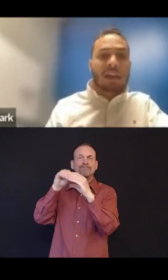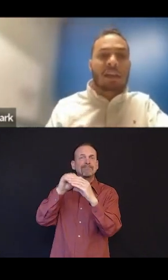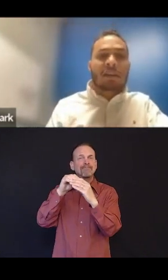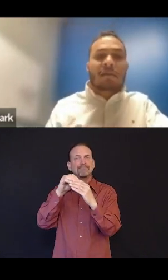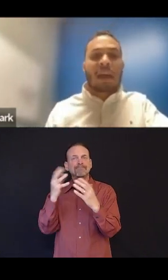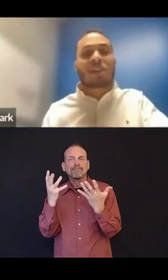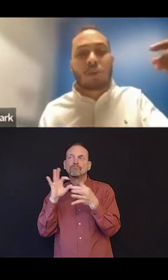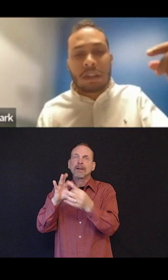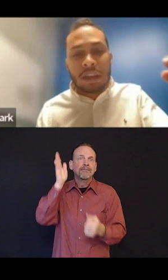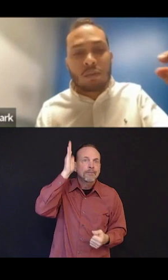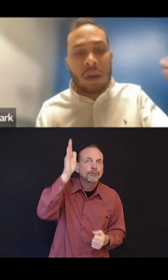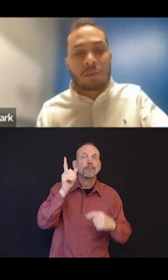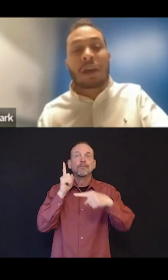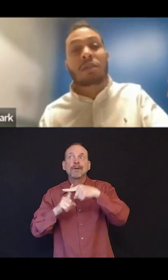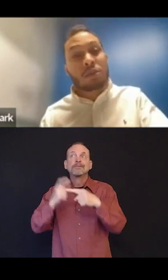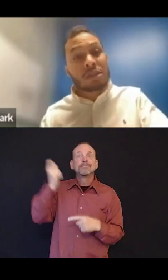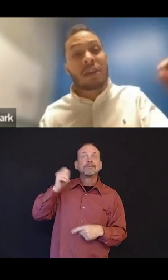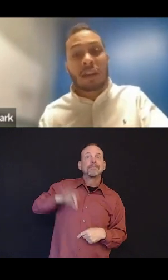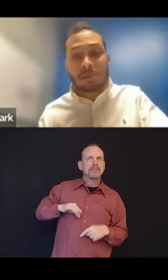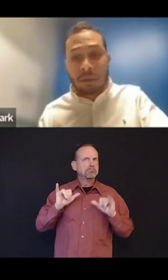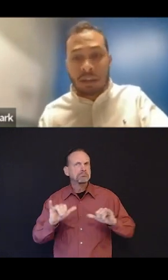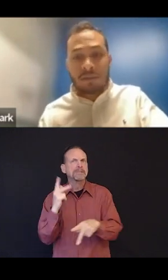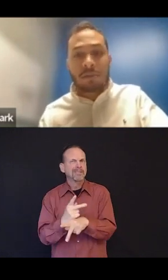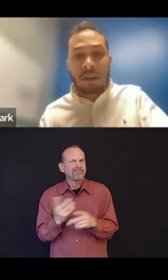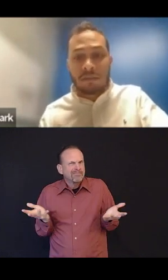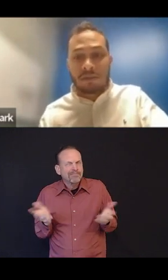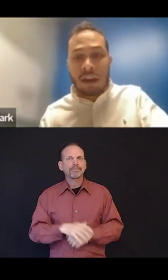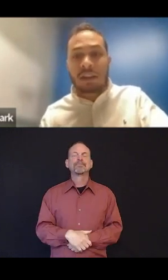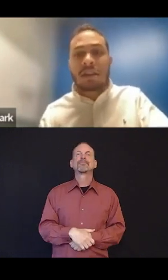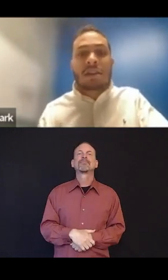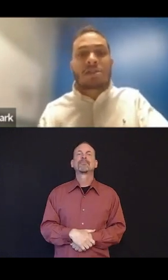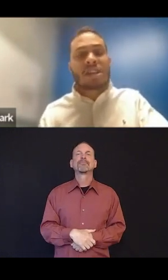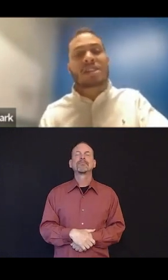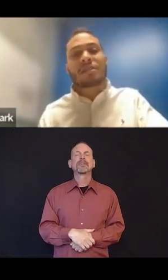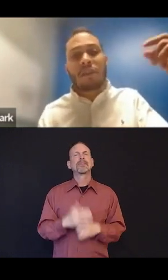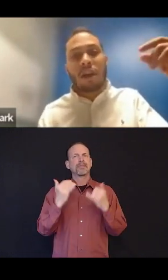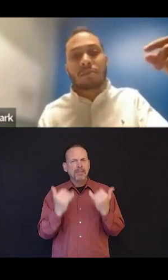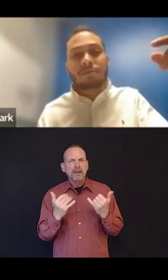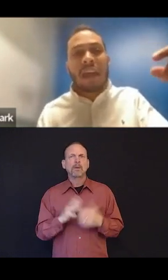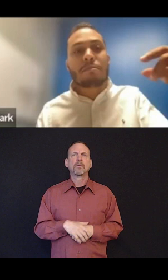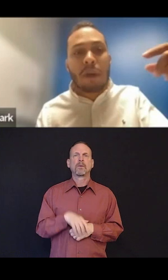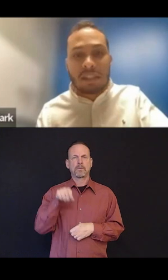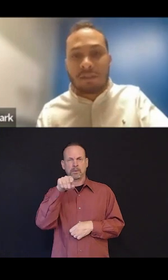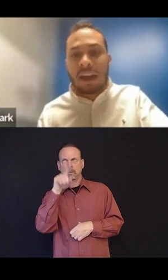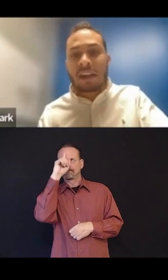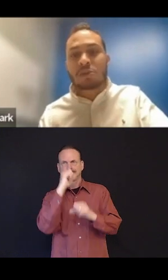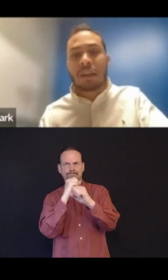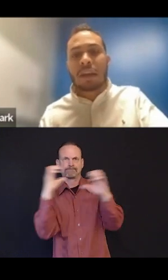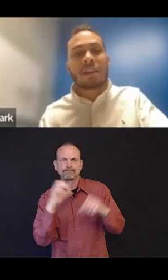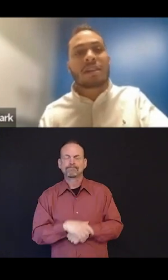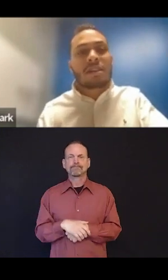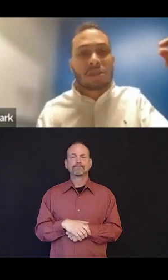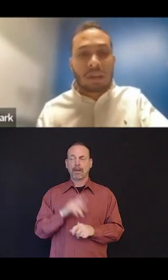that money and accumulate wealth without losing their eligibility for the benefits, right? Changing from a monthly